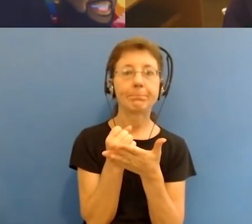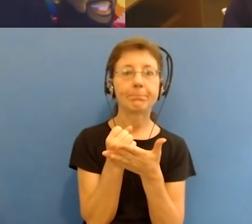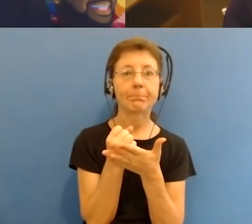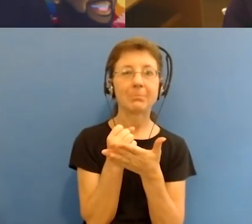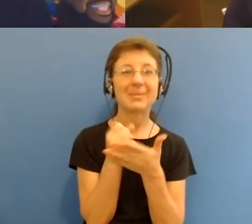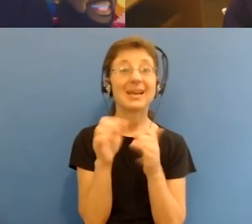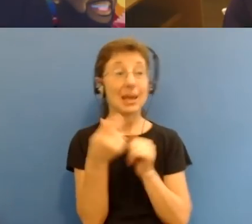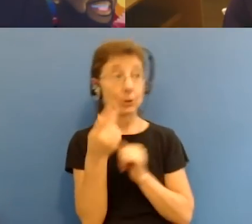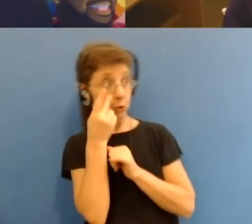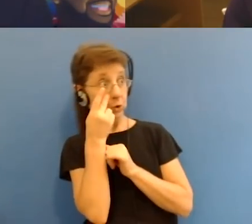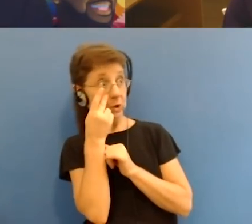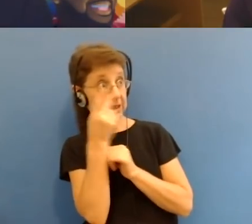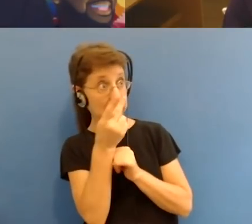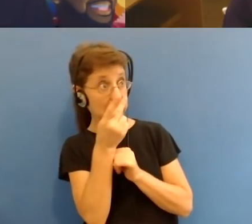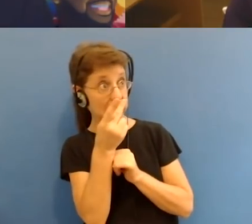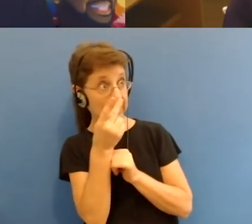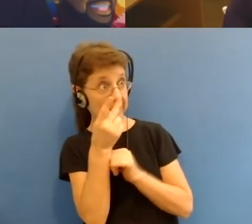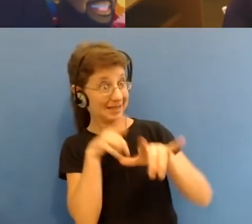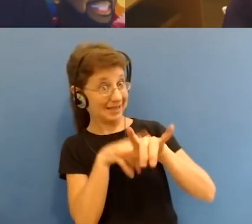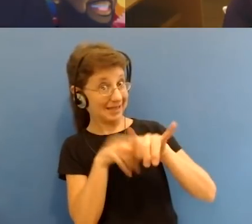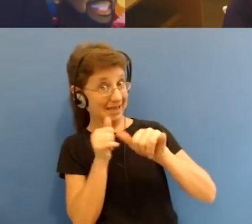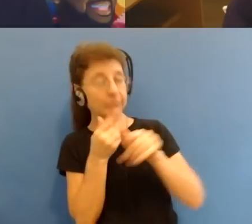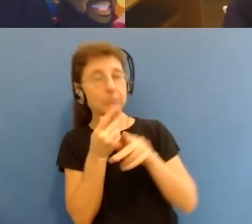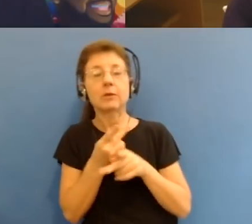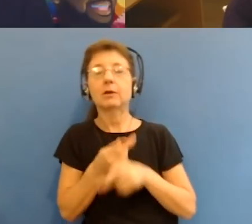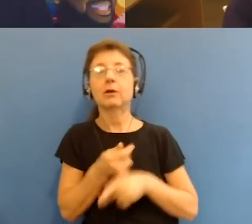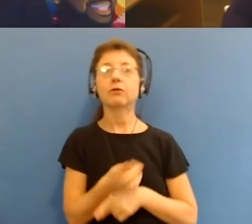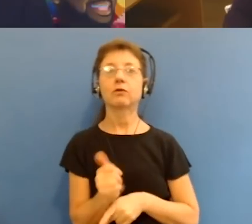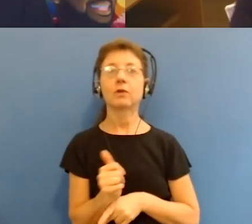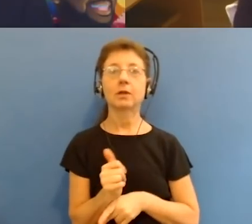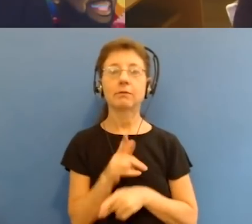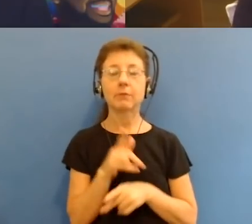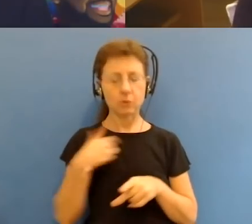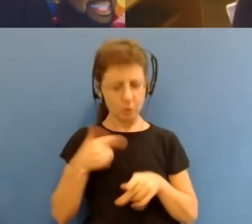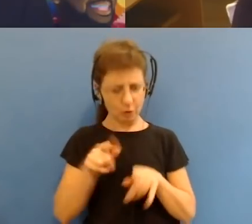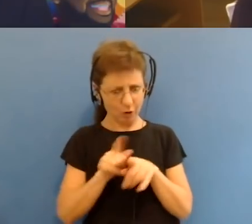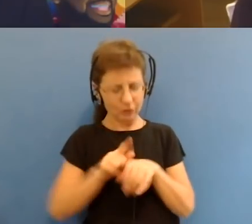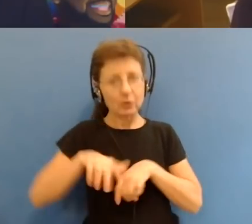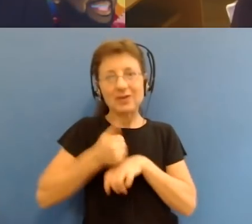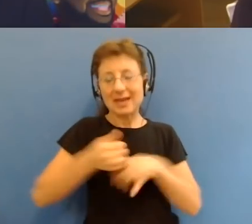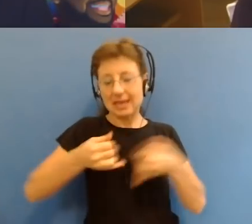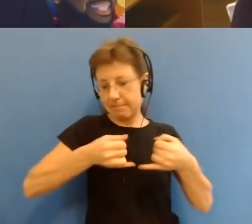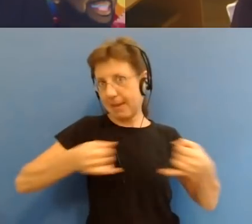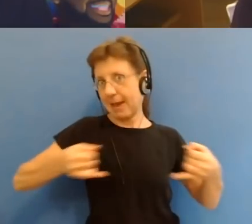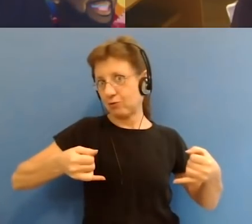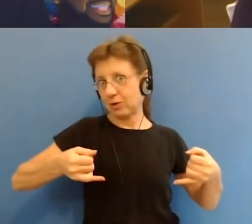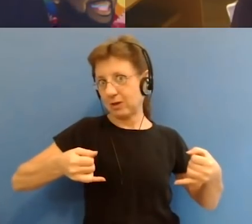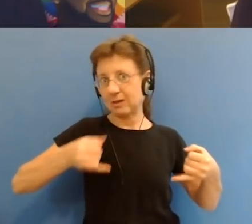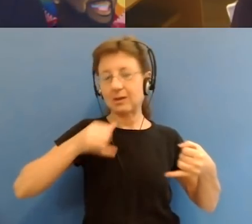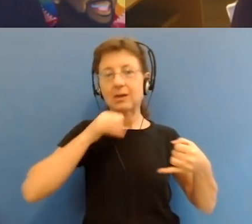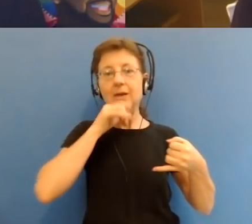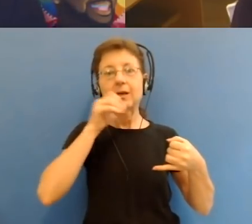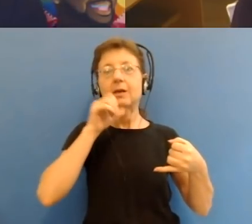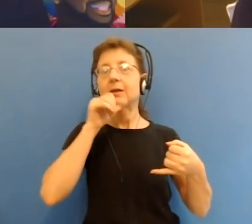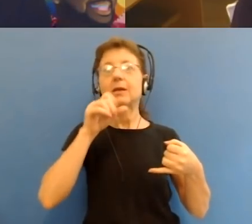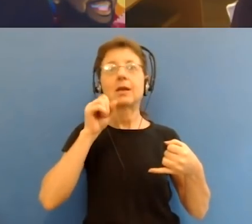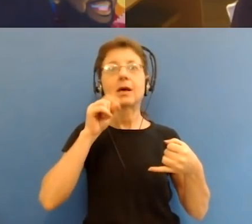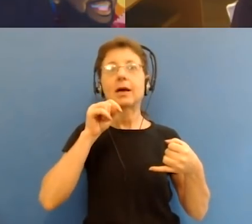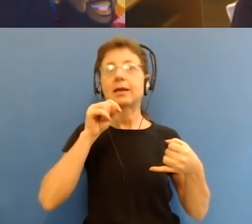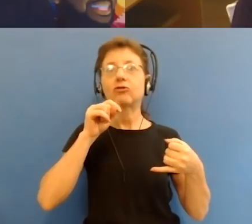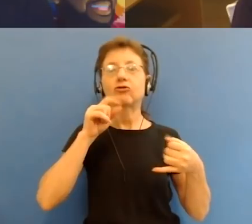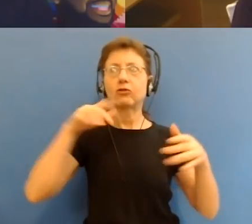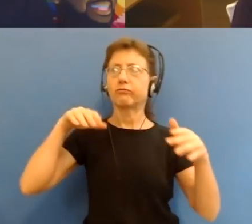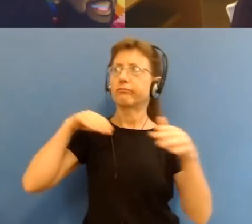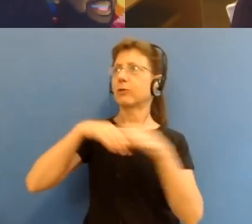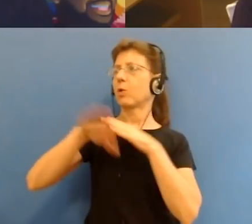also taking care of ourselves. Mm-hmm. We're also setting boundaries. We're also not just walking into being the recipients of